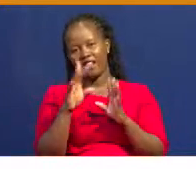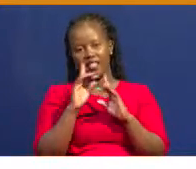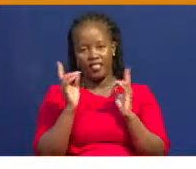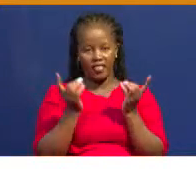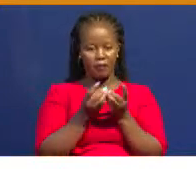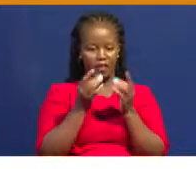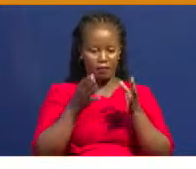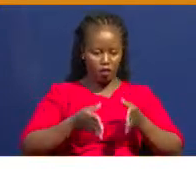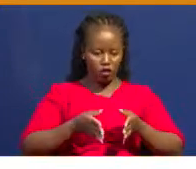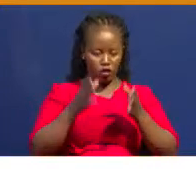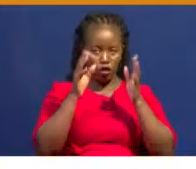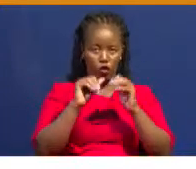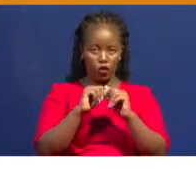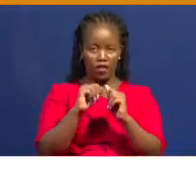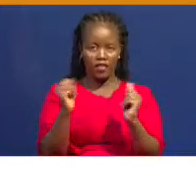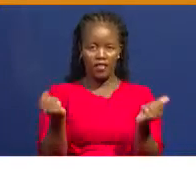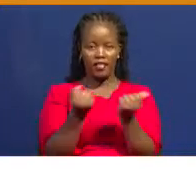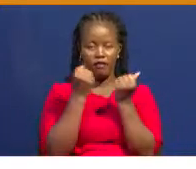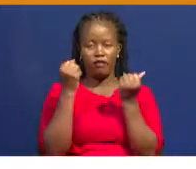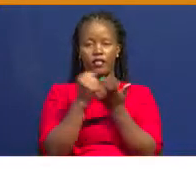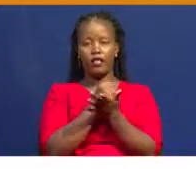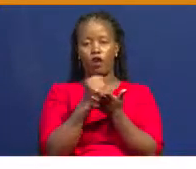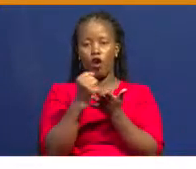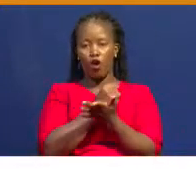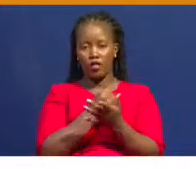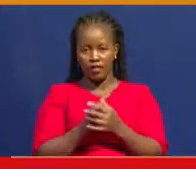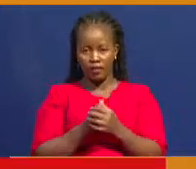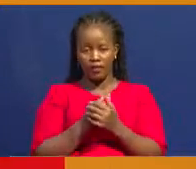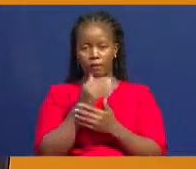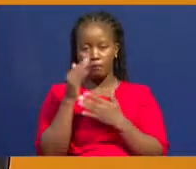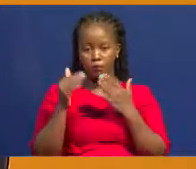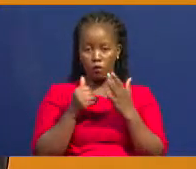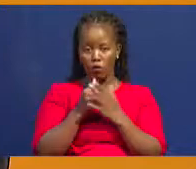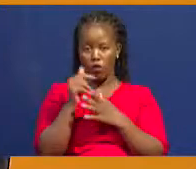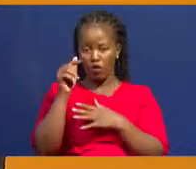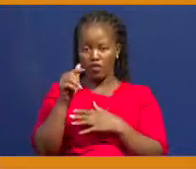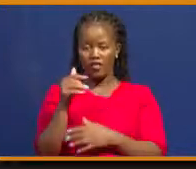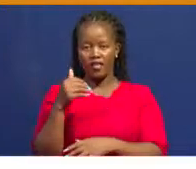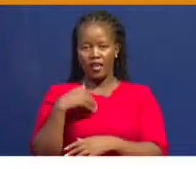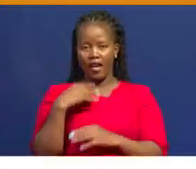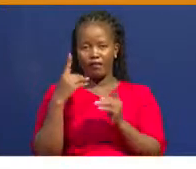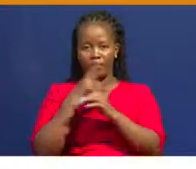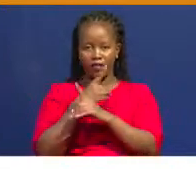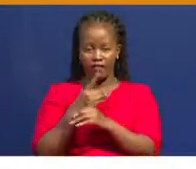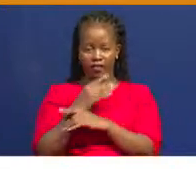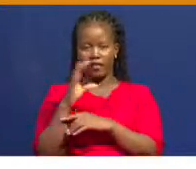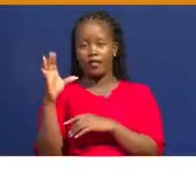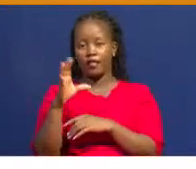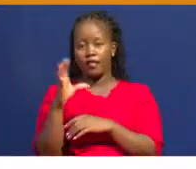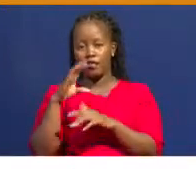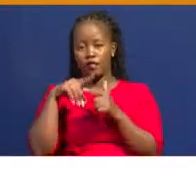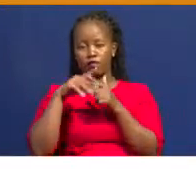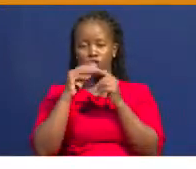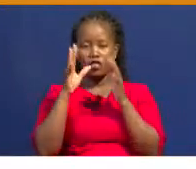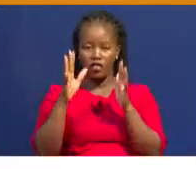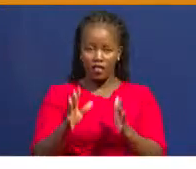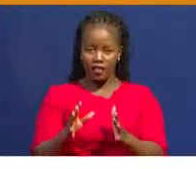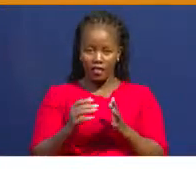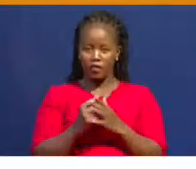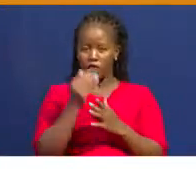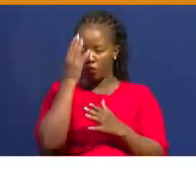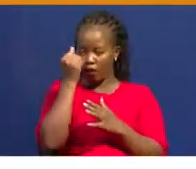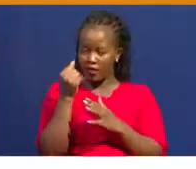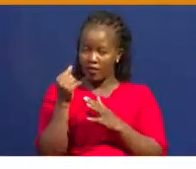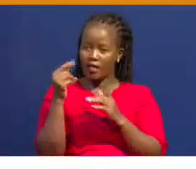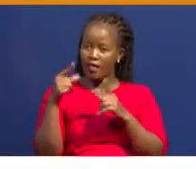safety audit. It is in the road safety audit where we have civil engineers, because they're the ones who audit roads,